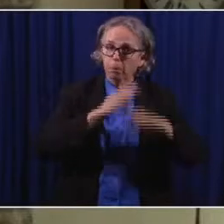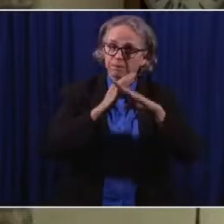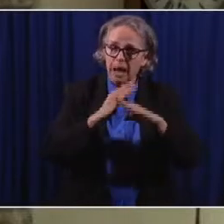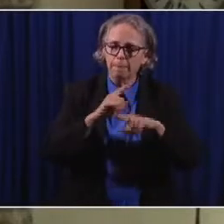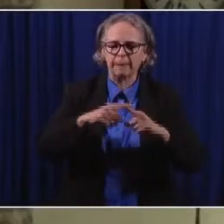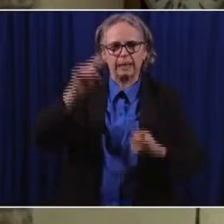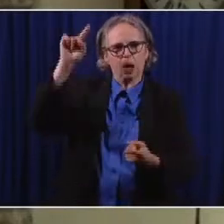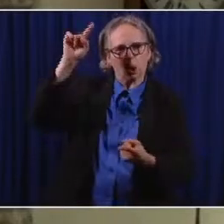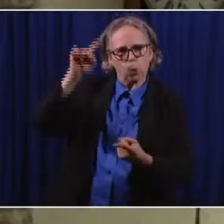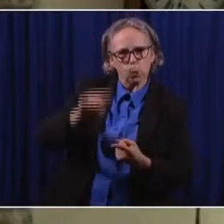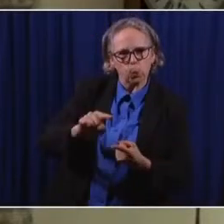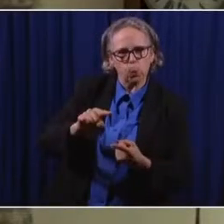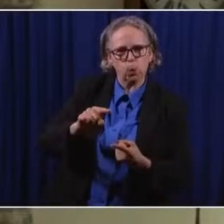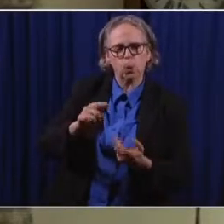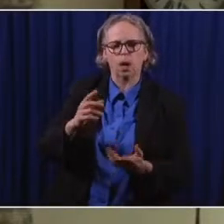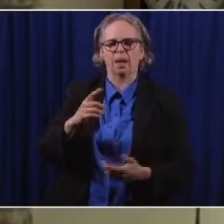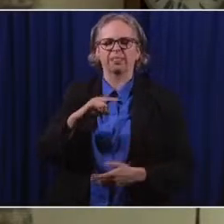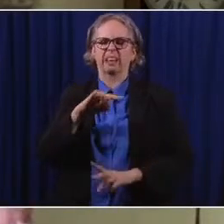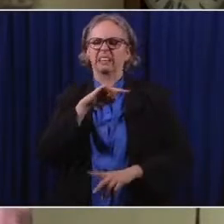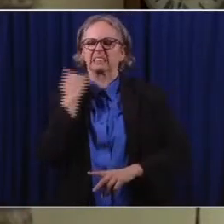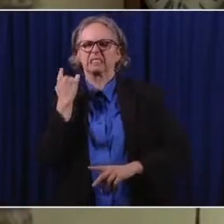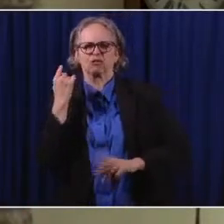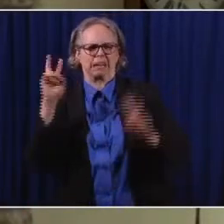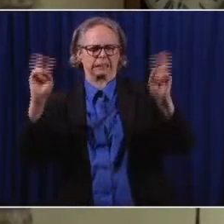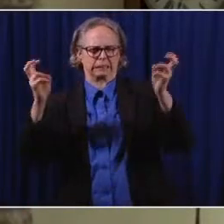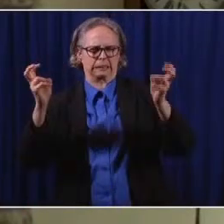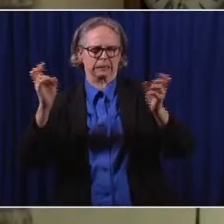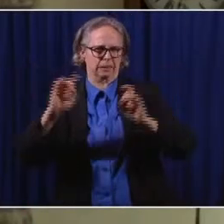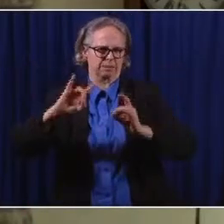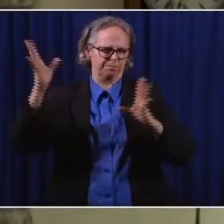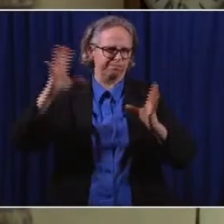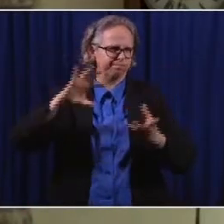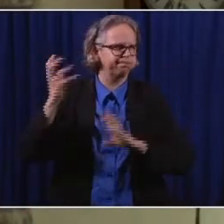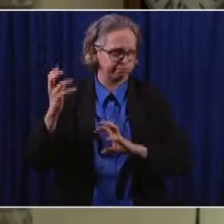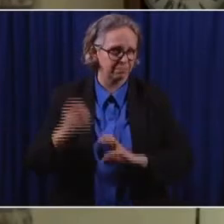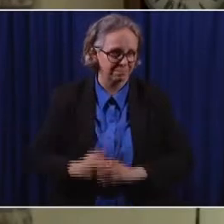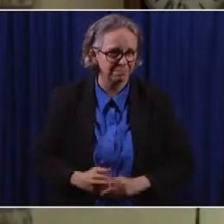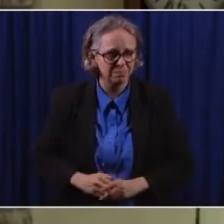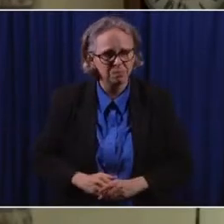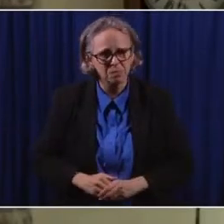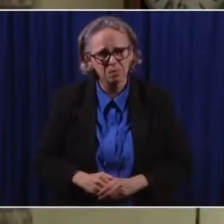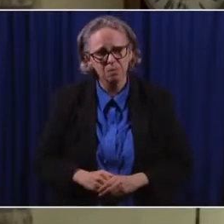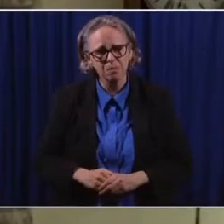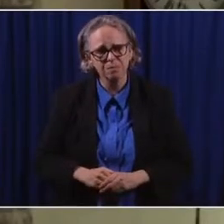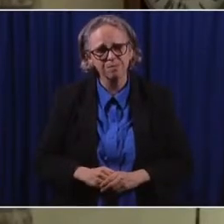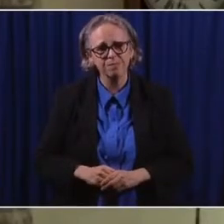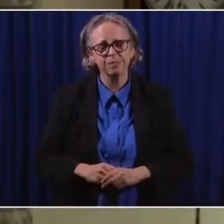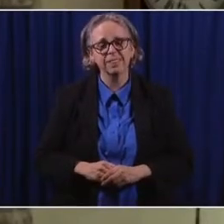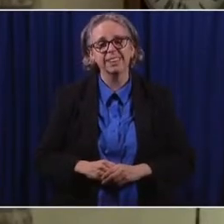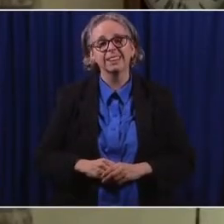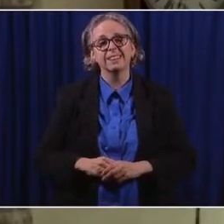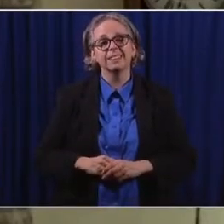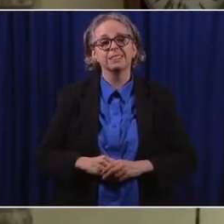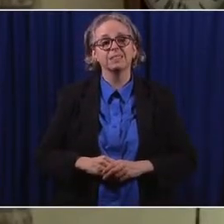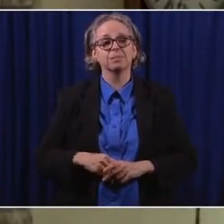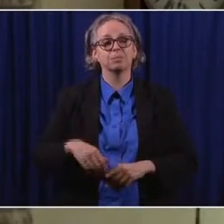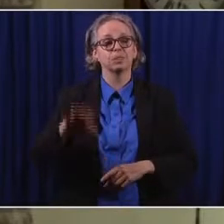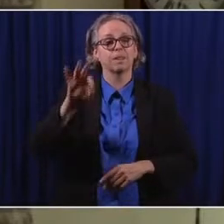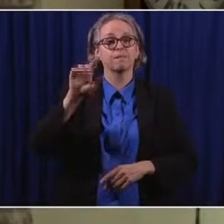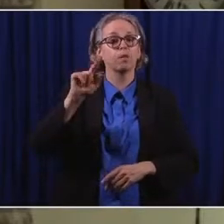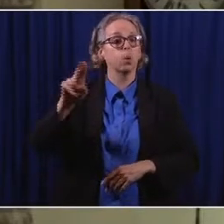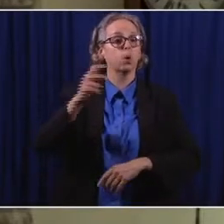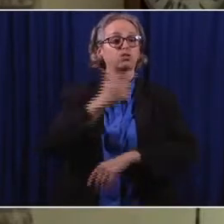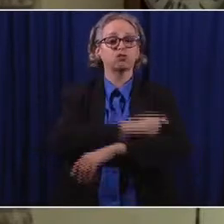very important, and particularly important this year when the COVID is out there as well. Flu shots are available at your